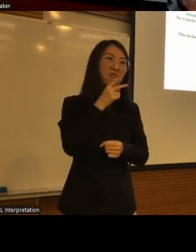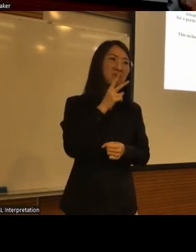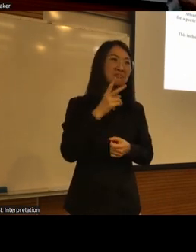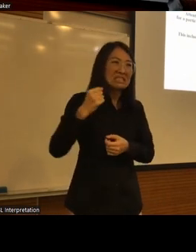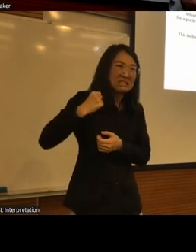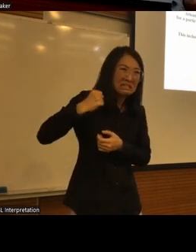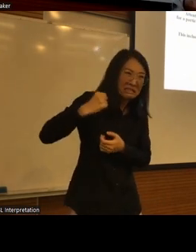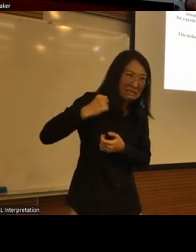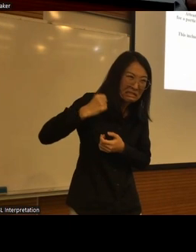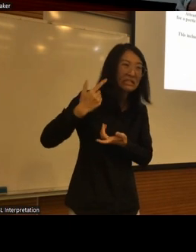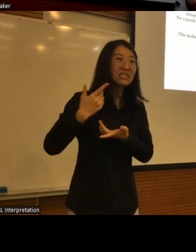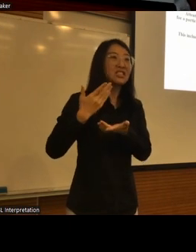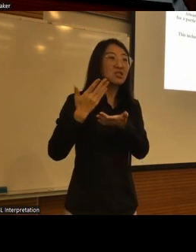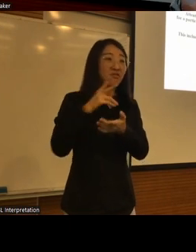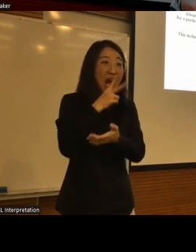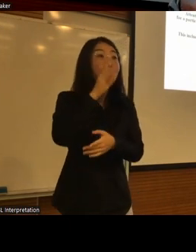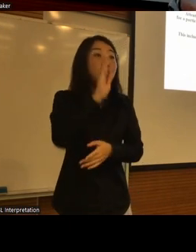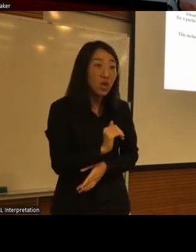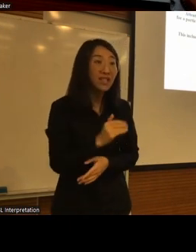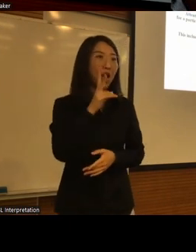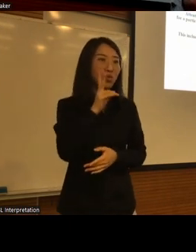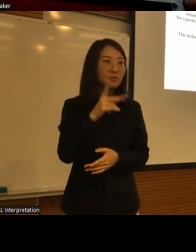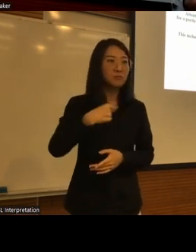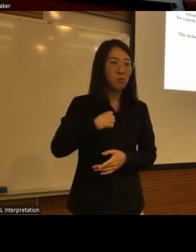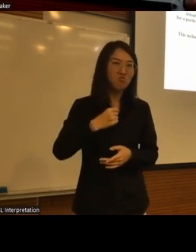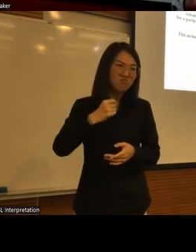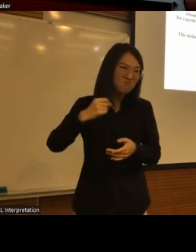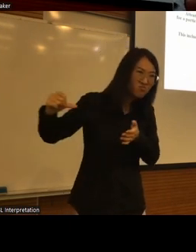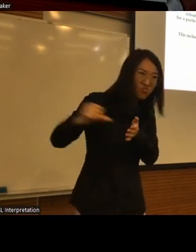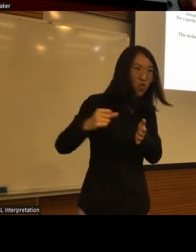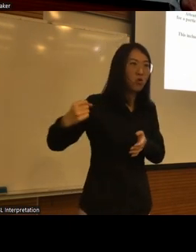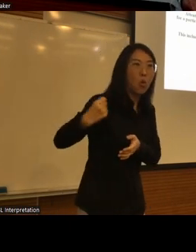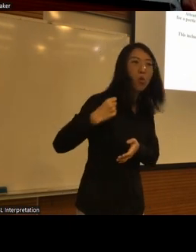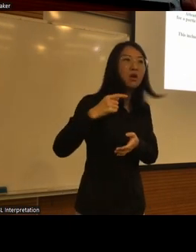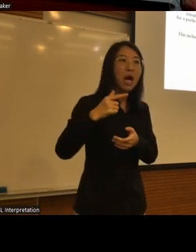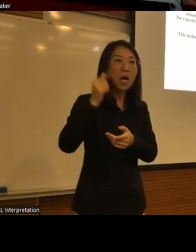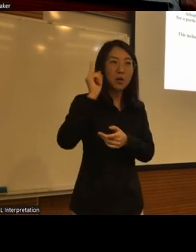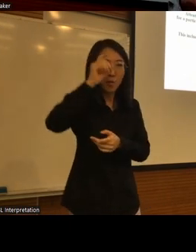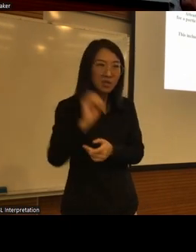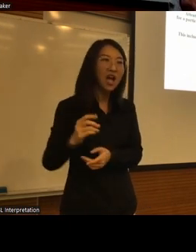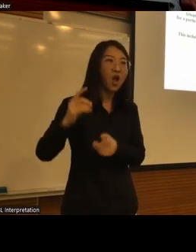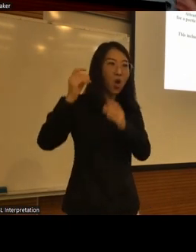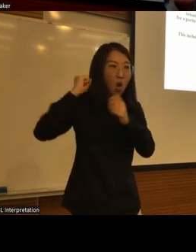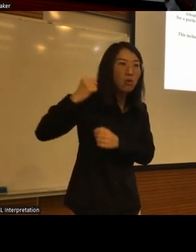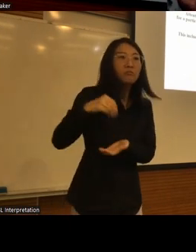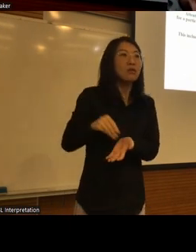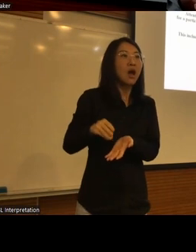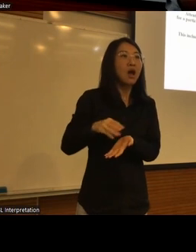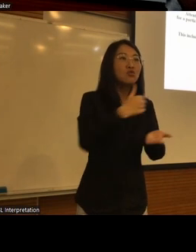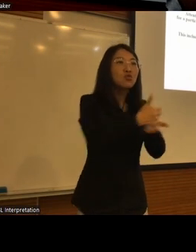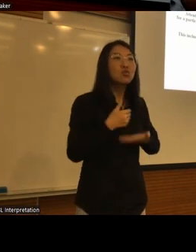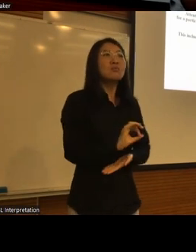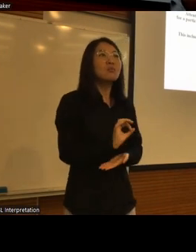best, but I will not do as much as I could if I felt that people really respected us and did their best for us.